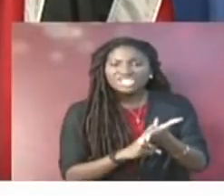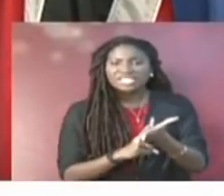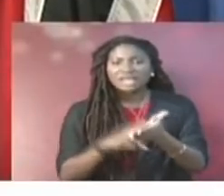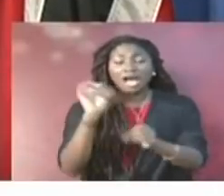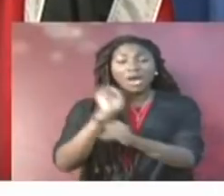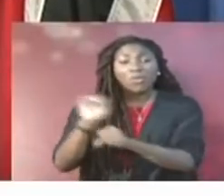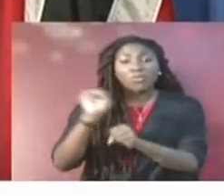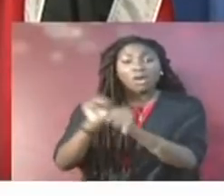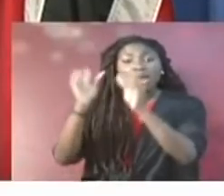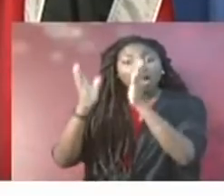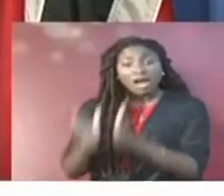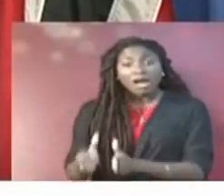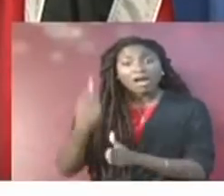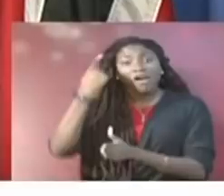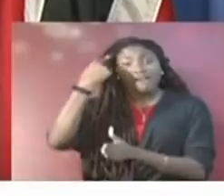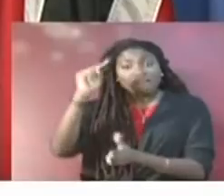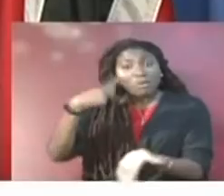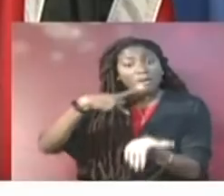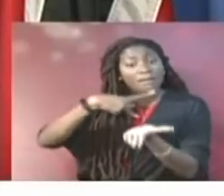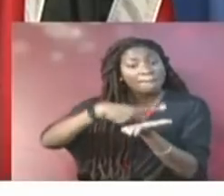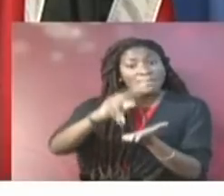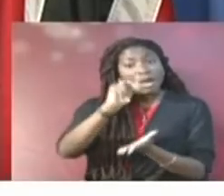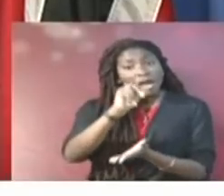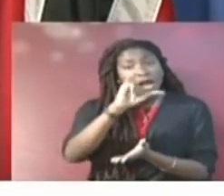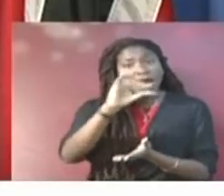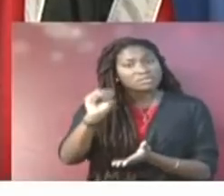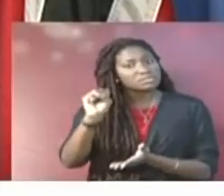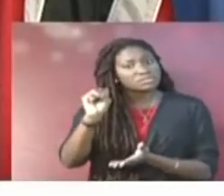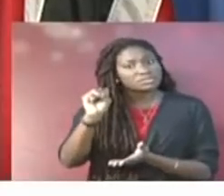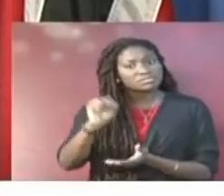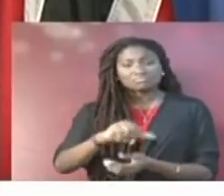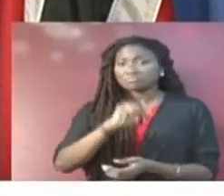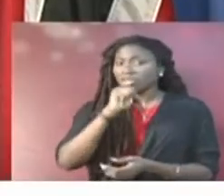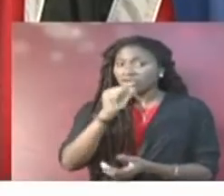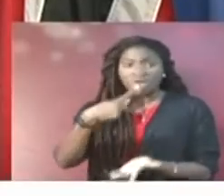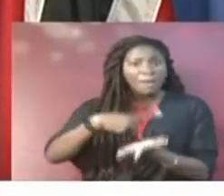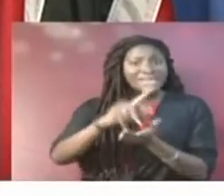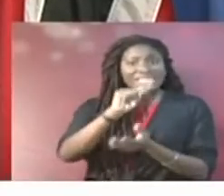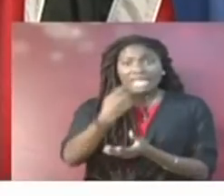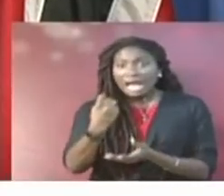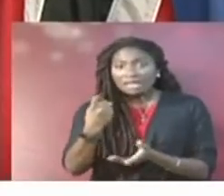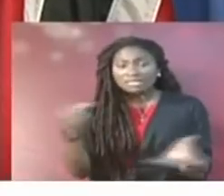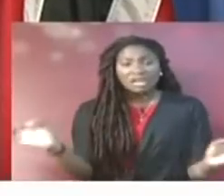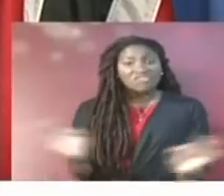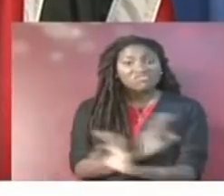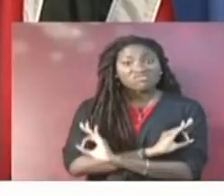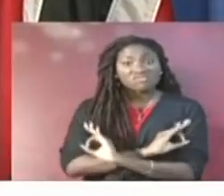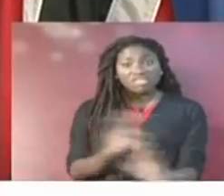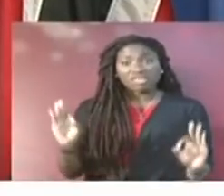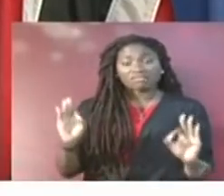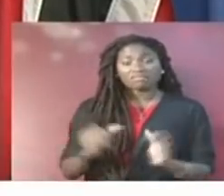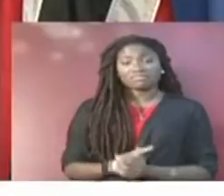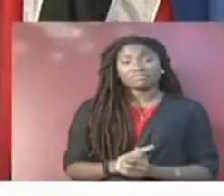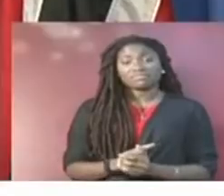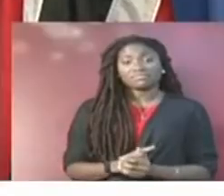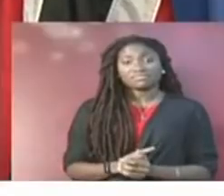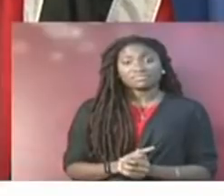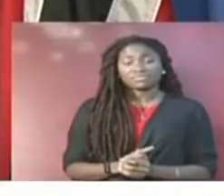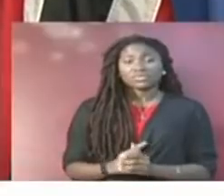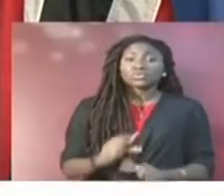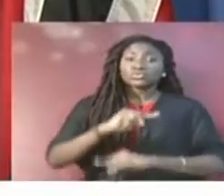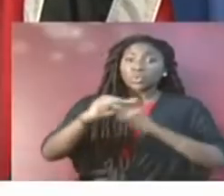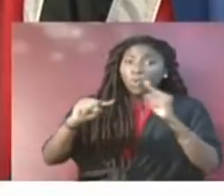state recognition. Not NIS, not taxes, not nothing. So when those